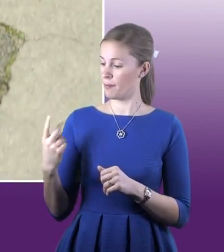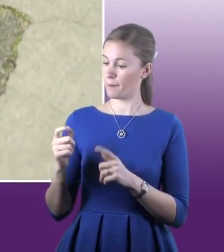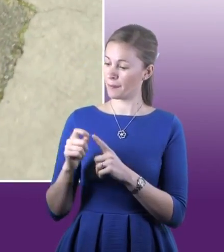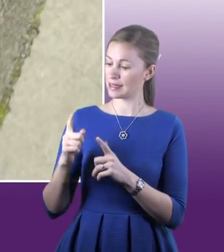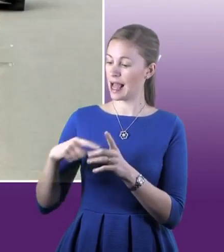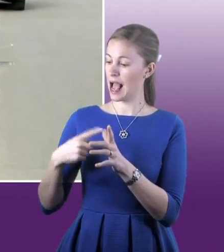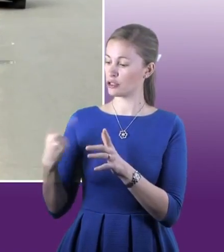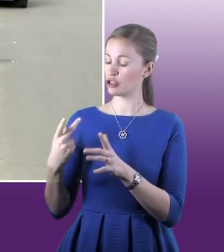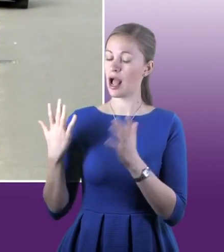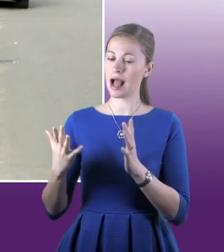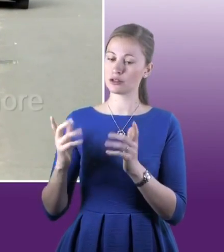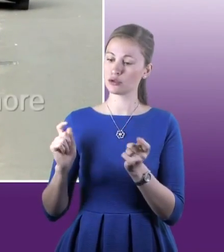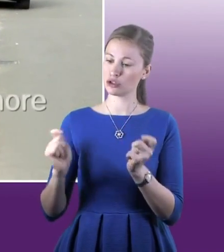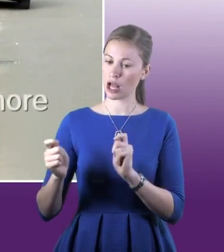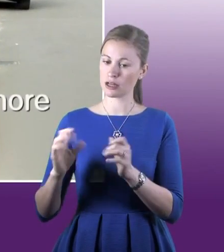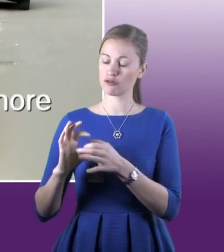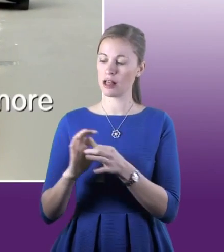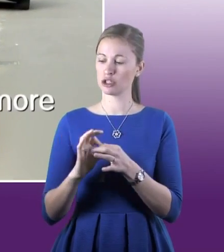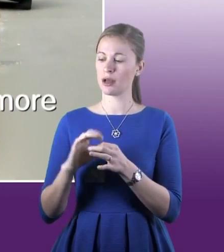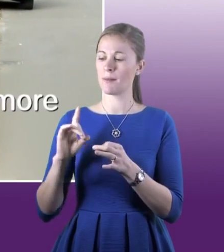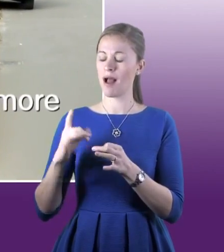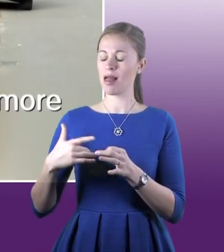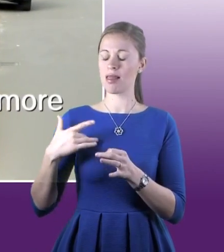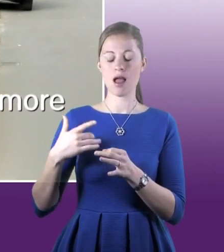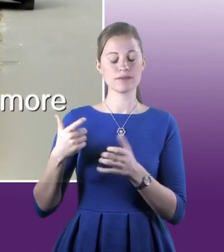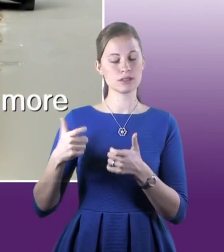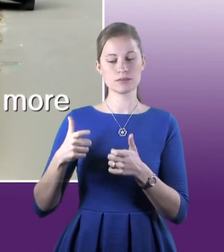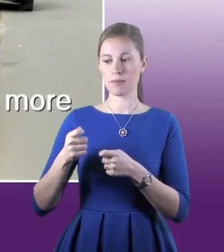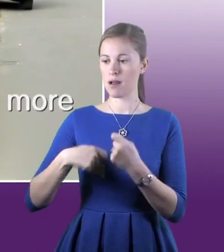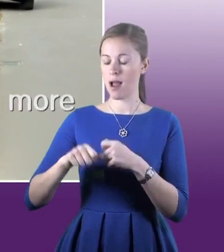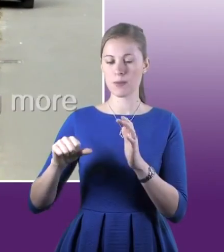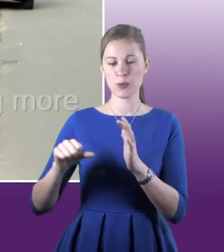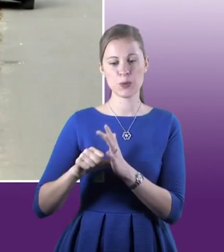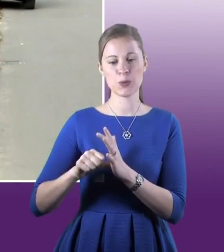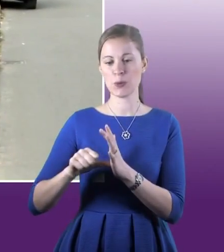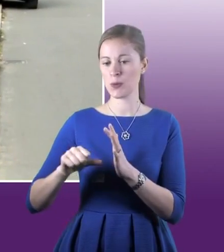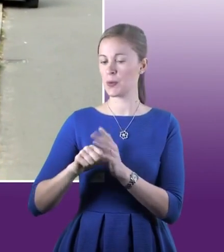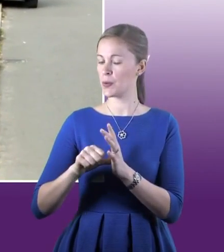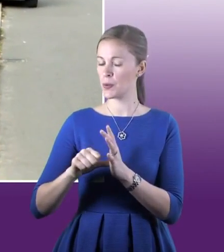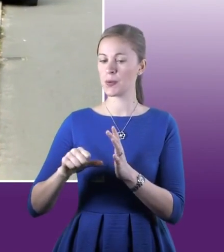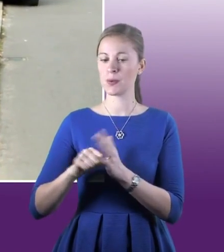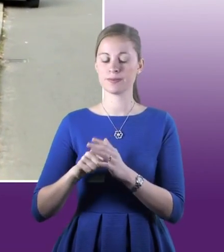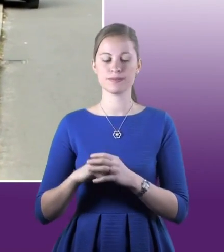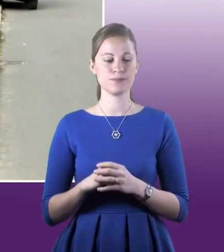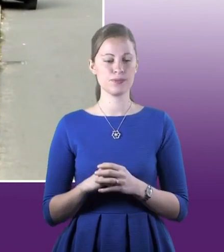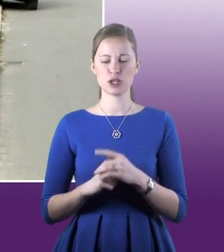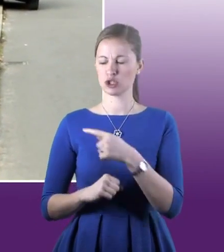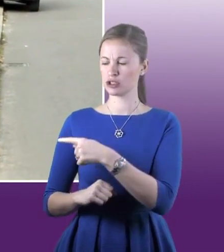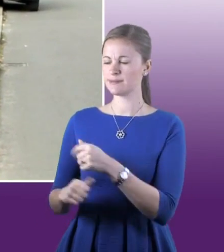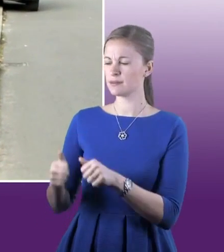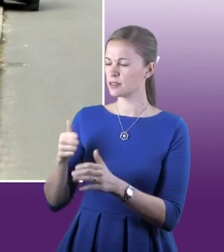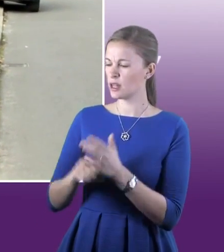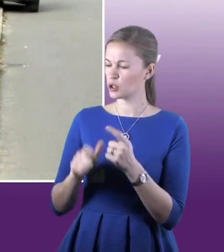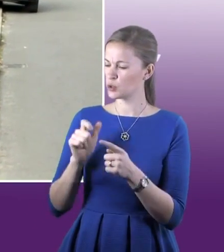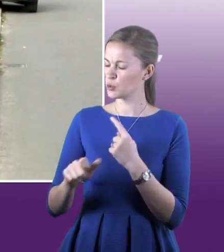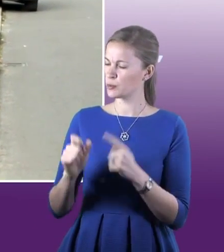Peter and Angie found that life was becoming more and more difficult. she started to do some odd